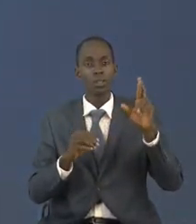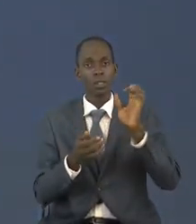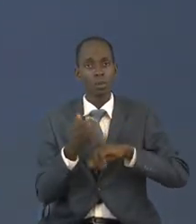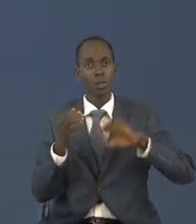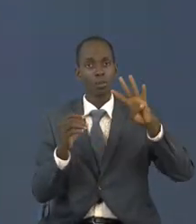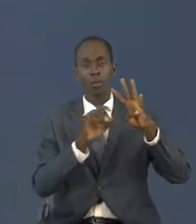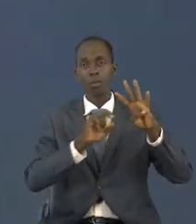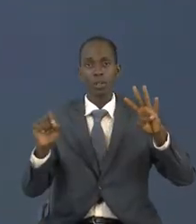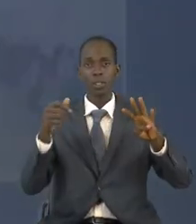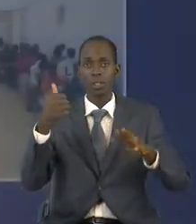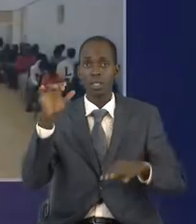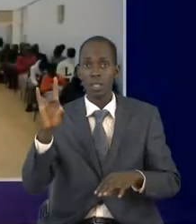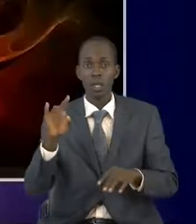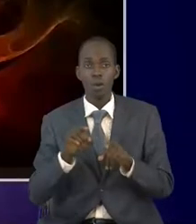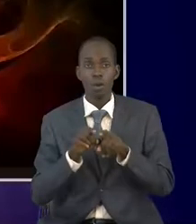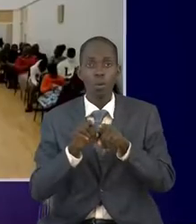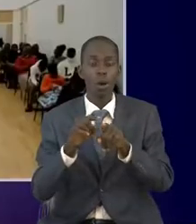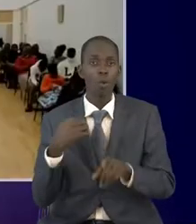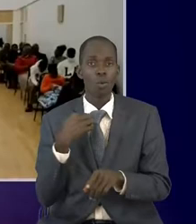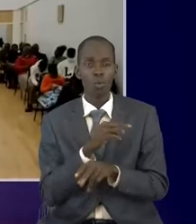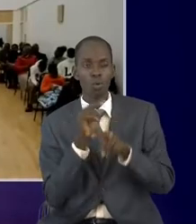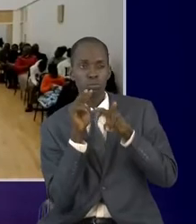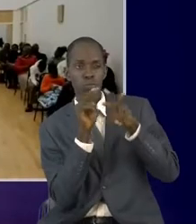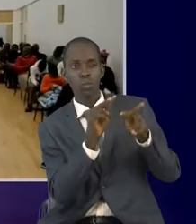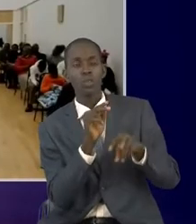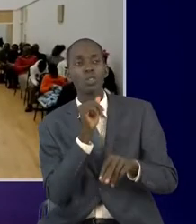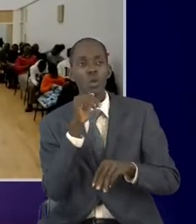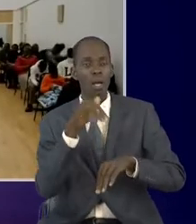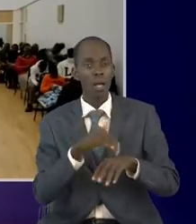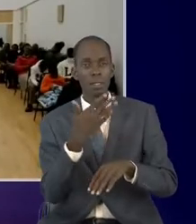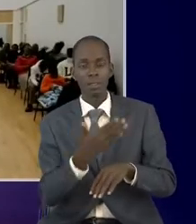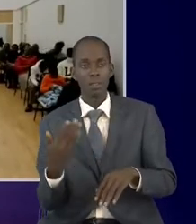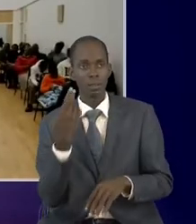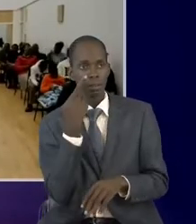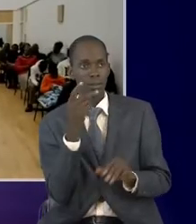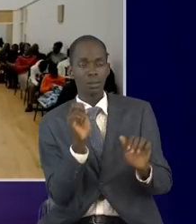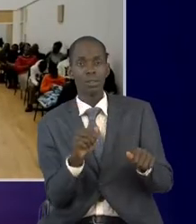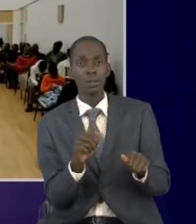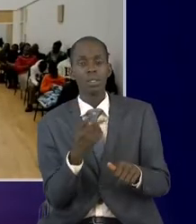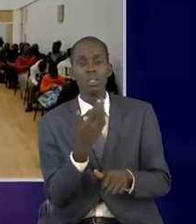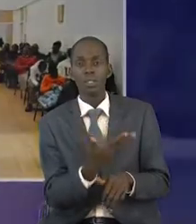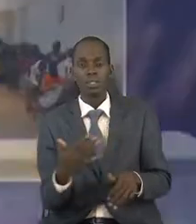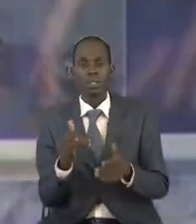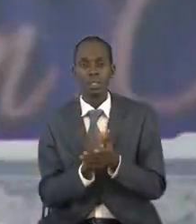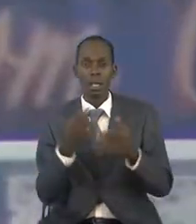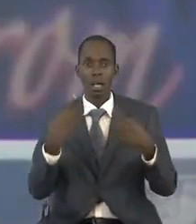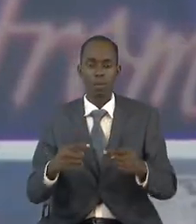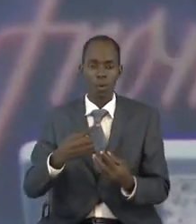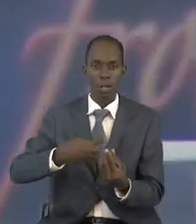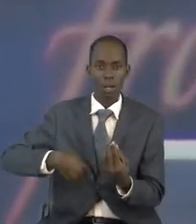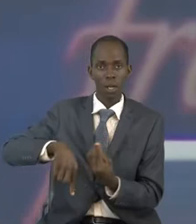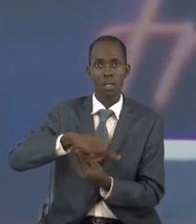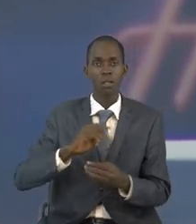look not at the things which are seen, the things that happen around us, the noise